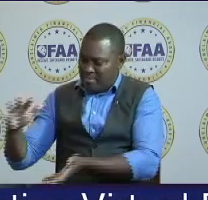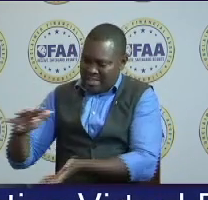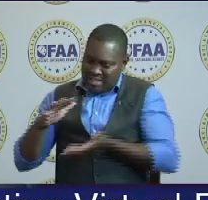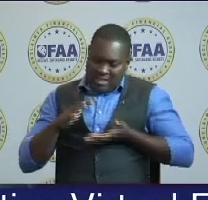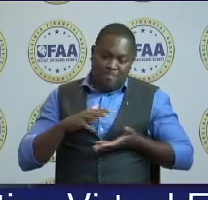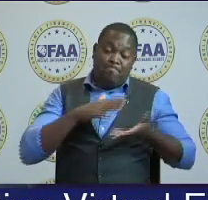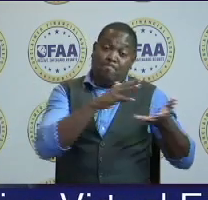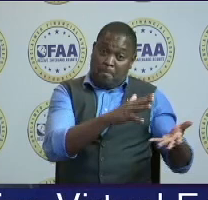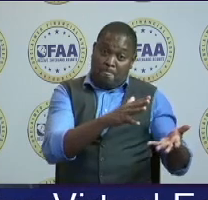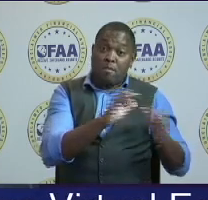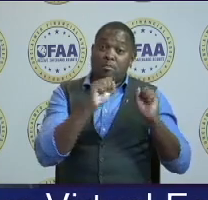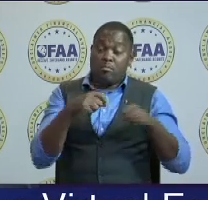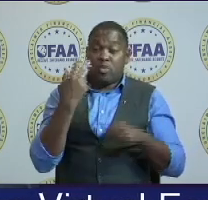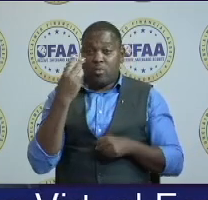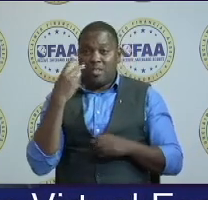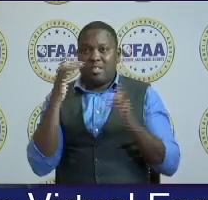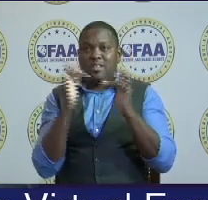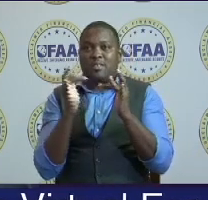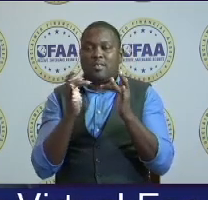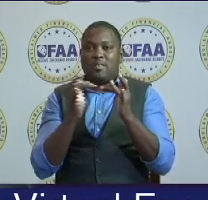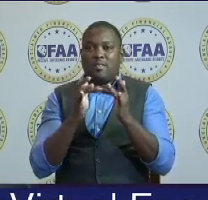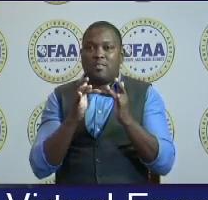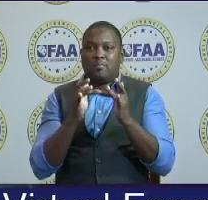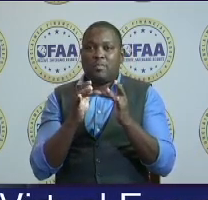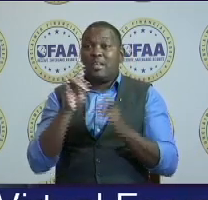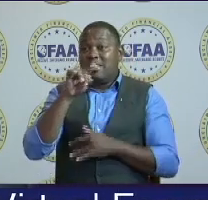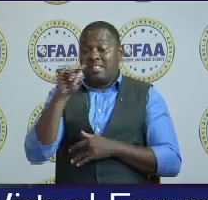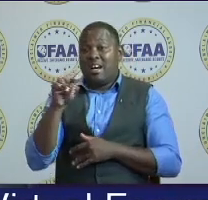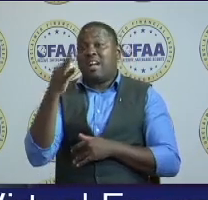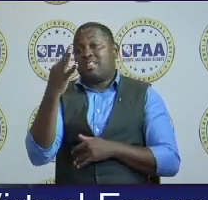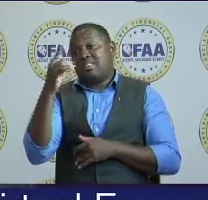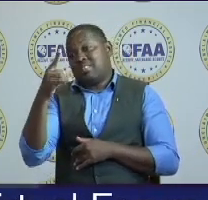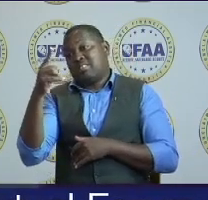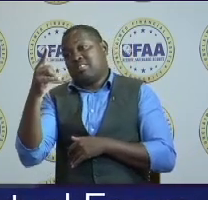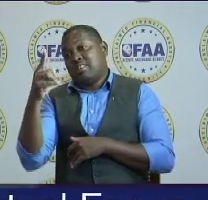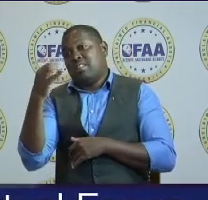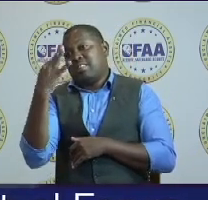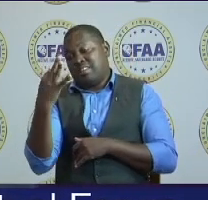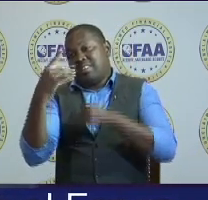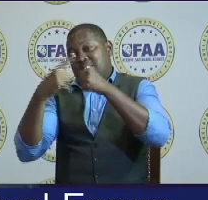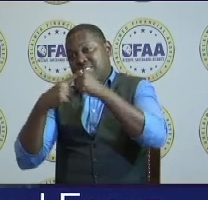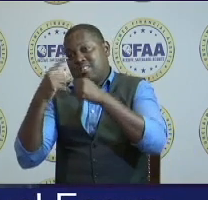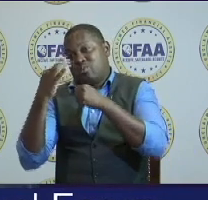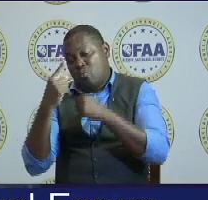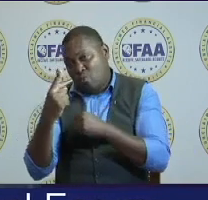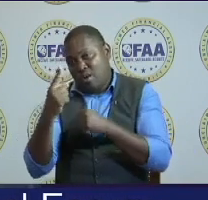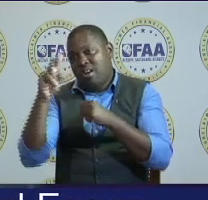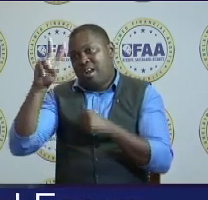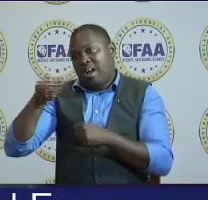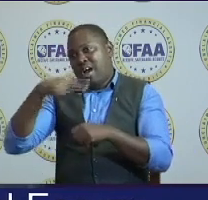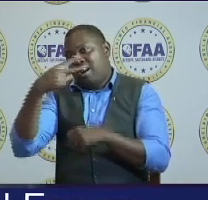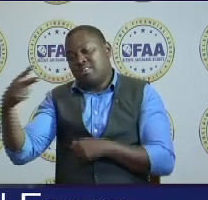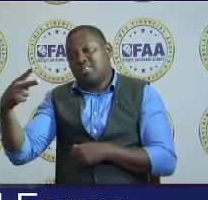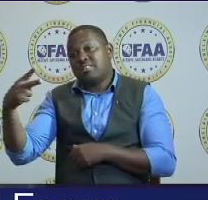website, or you can use the USSD code, *361#, because our joy is actually when we reunite